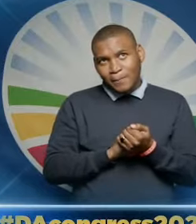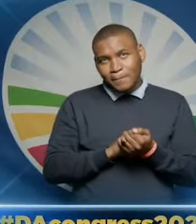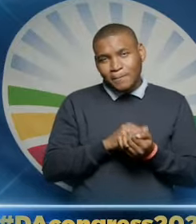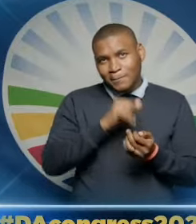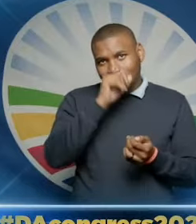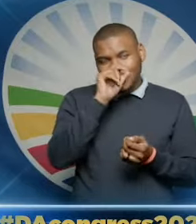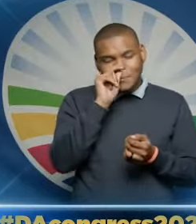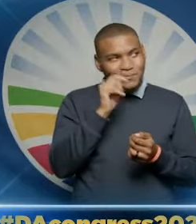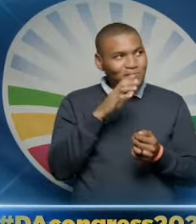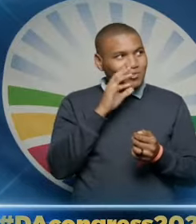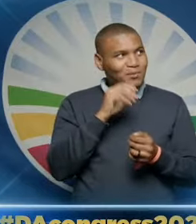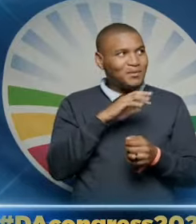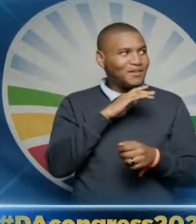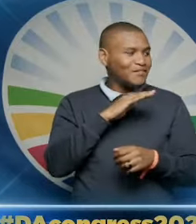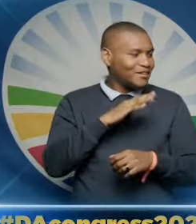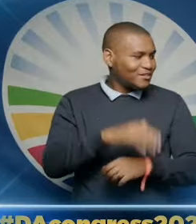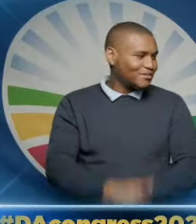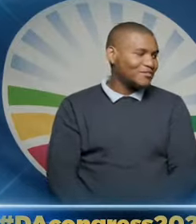wen.